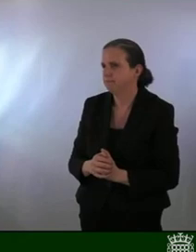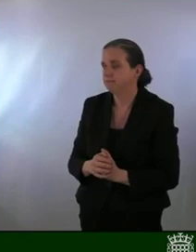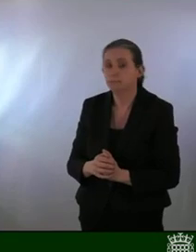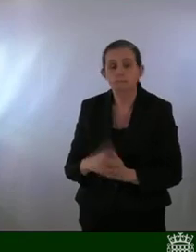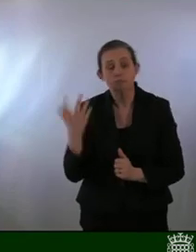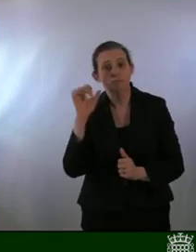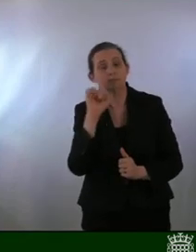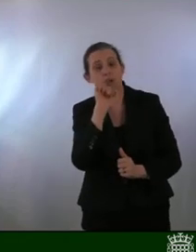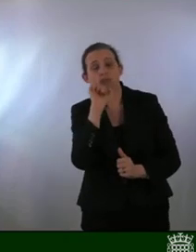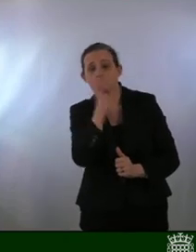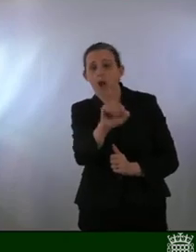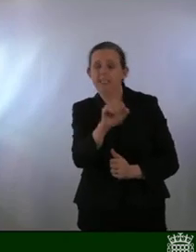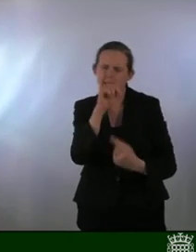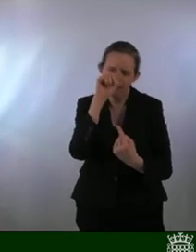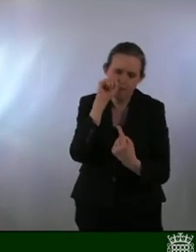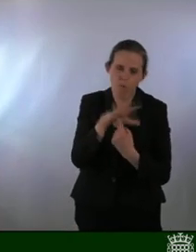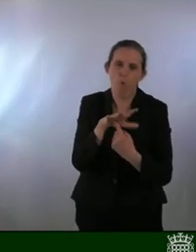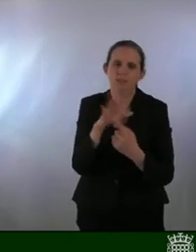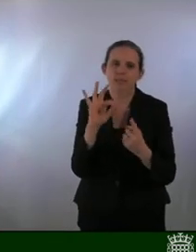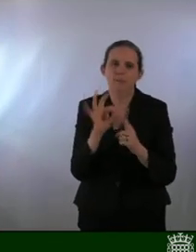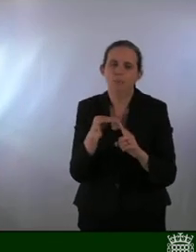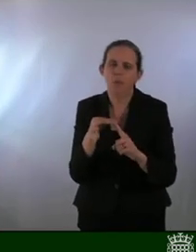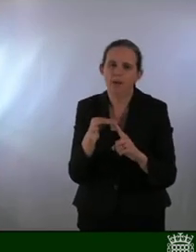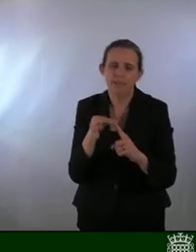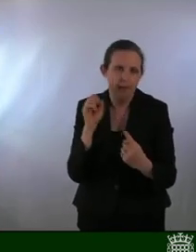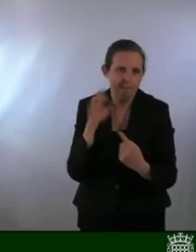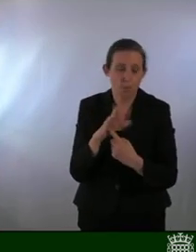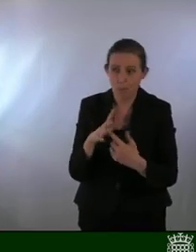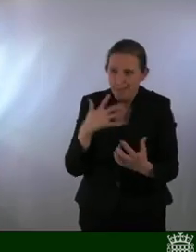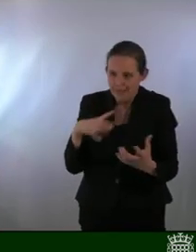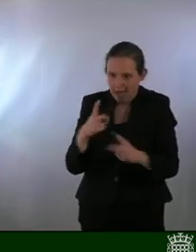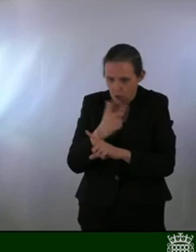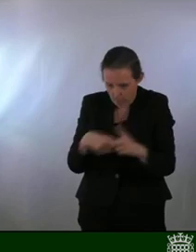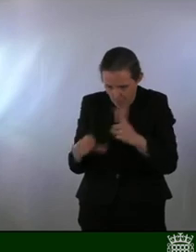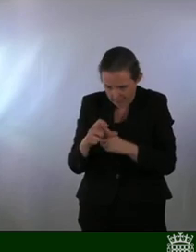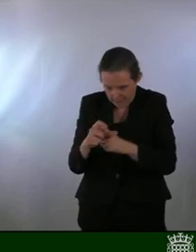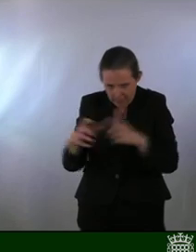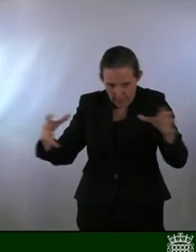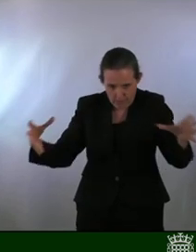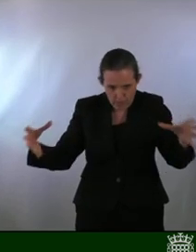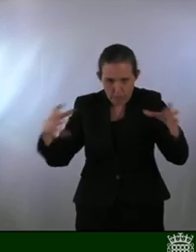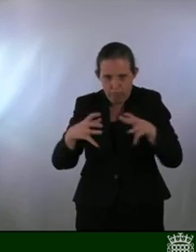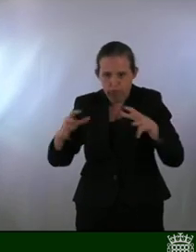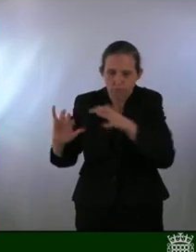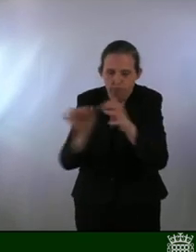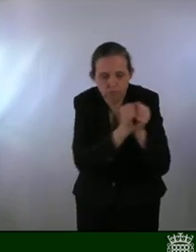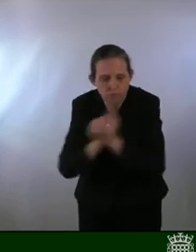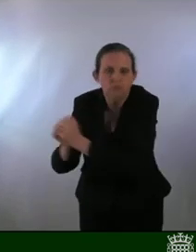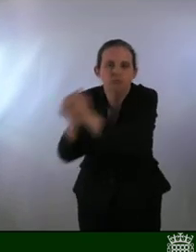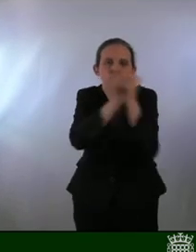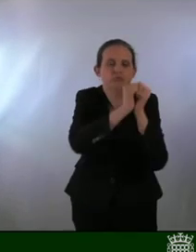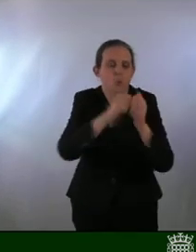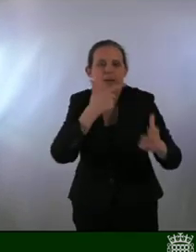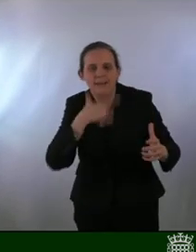raise what is such an important point, because we need communities to come together, and we need people to come together